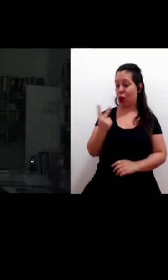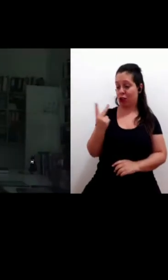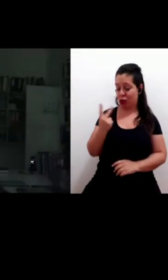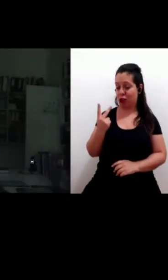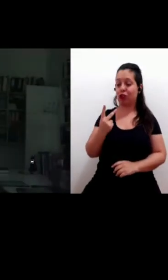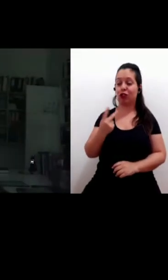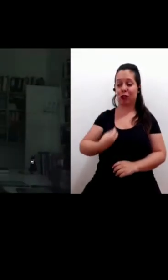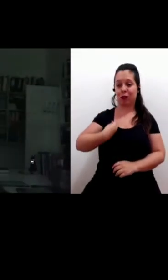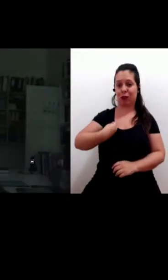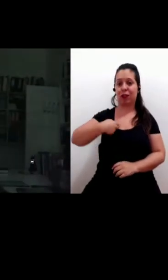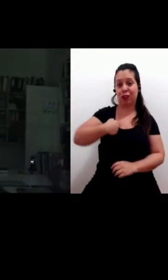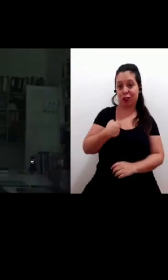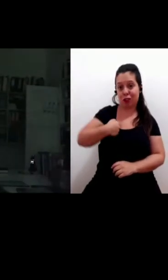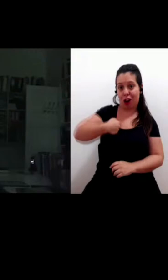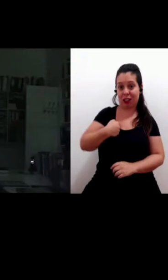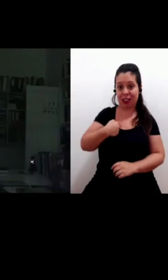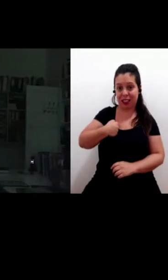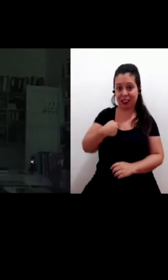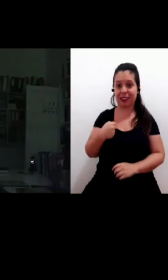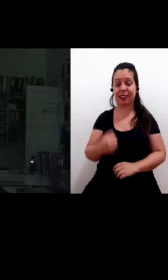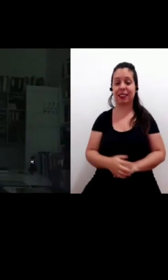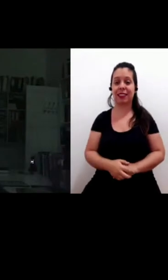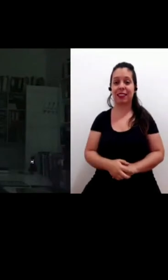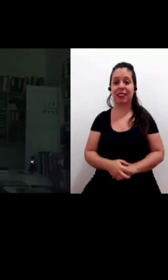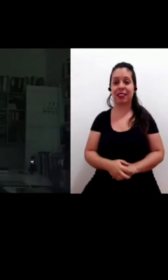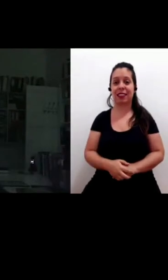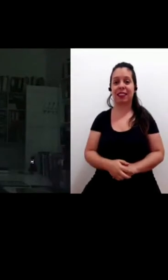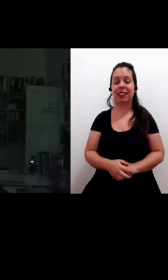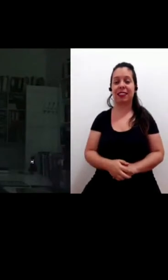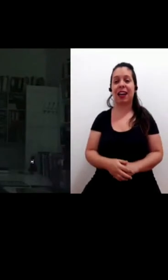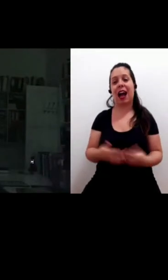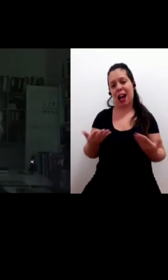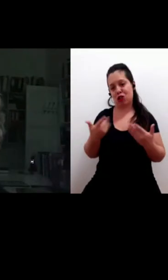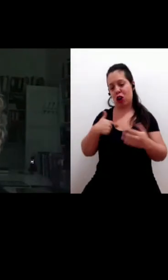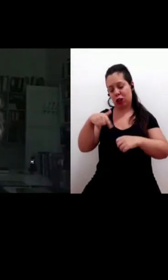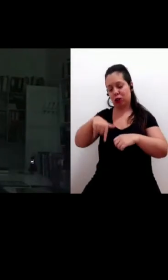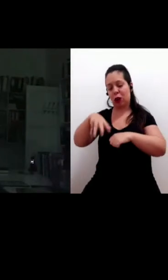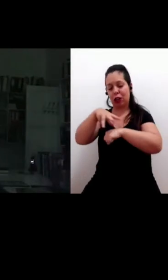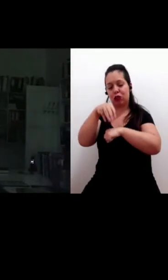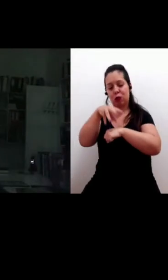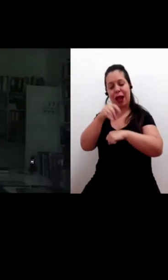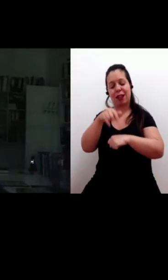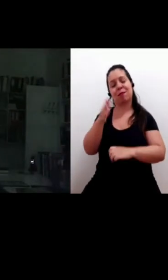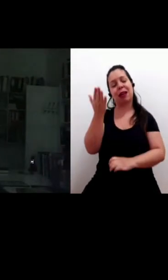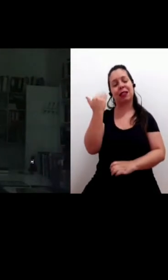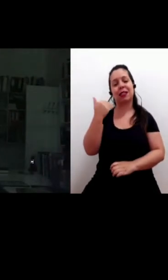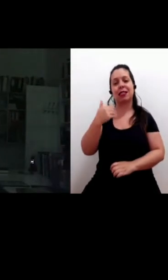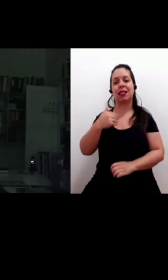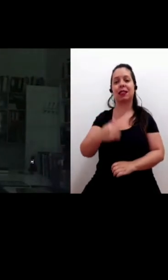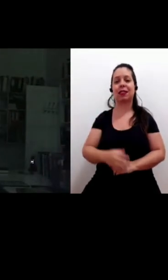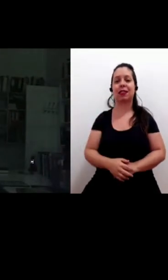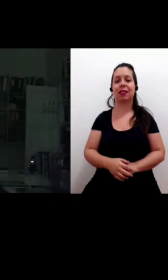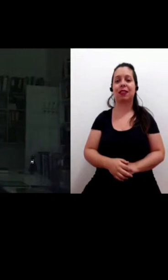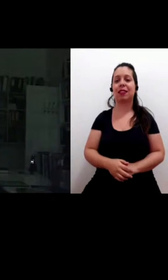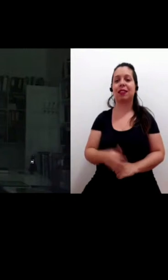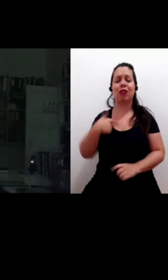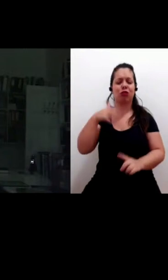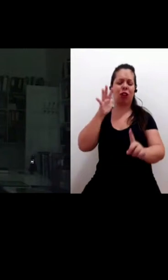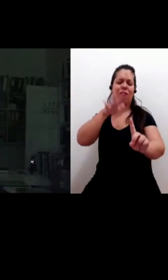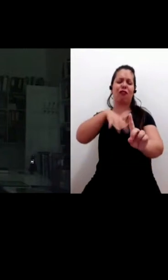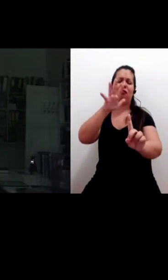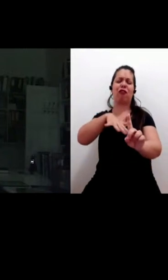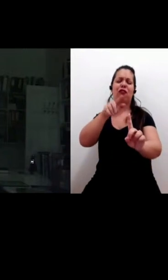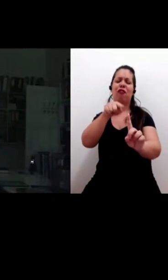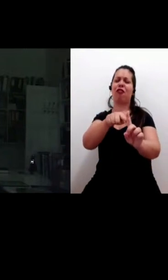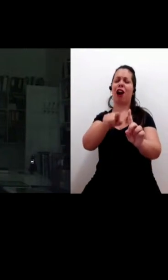in the north, and I'm here in Edinburgh. And, you know, I was a fan of hers for decades, frankly. And we